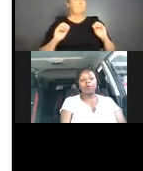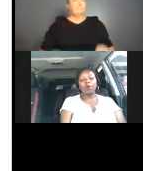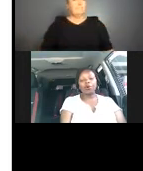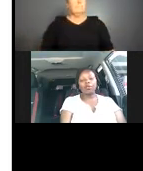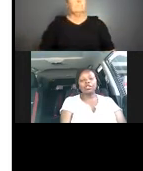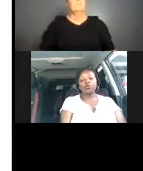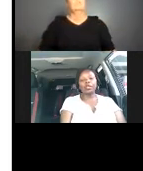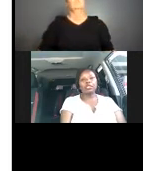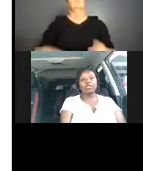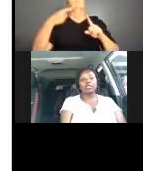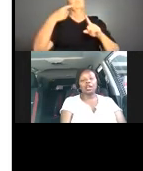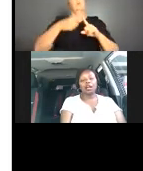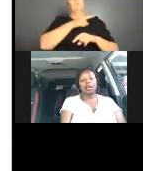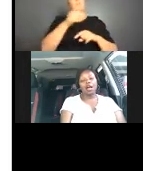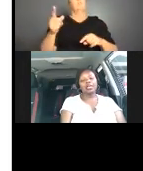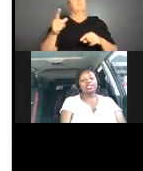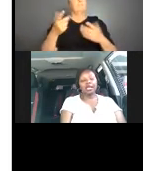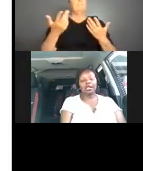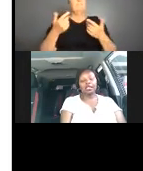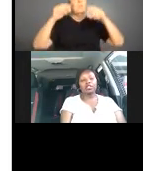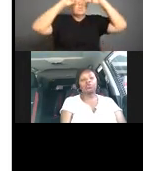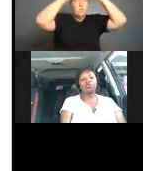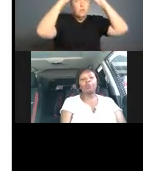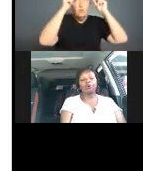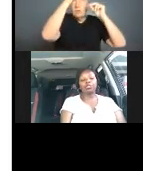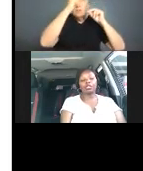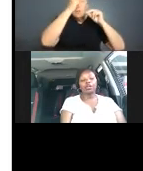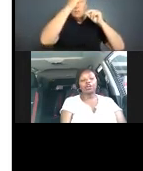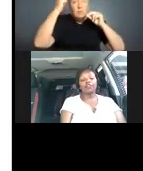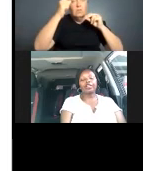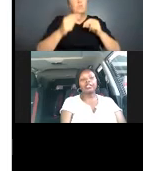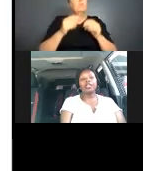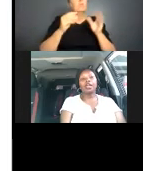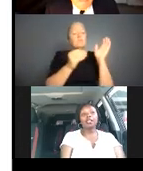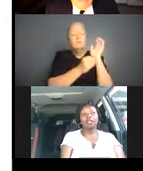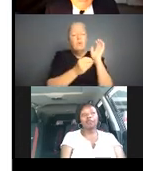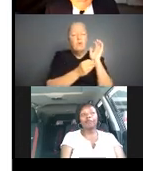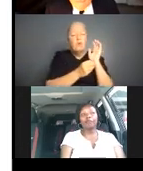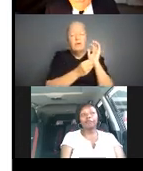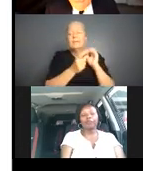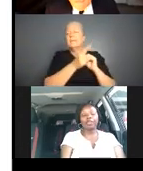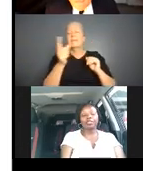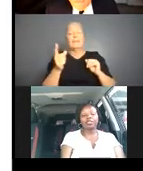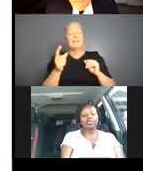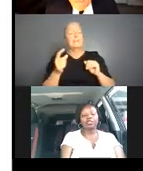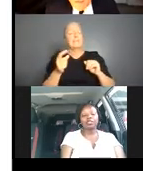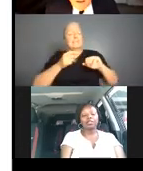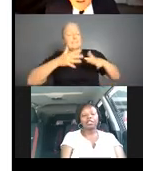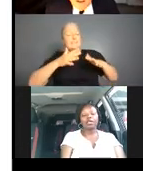are more than twice as likely to report finding healthcare for